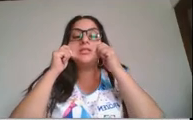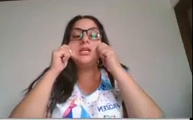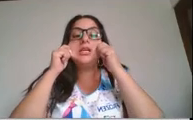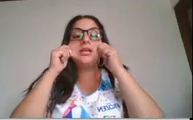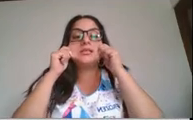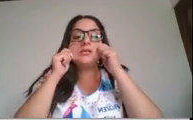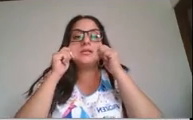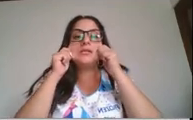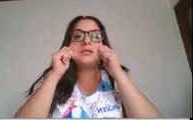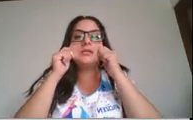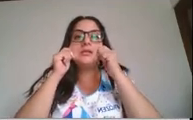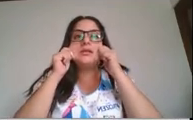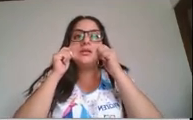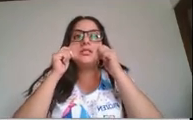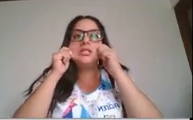Cheeks.